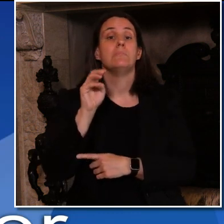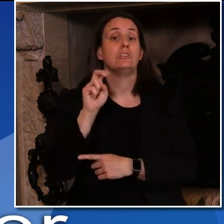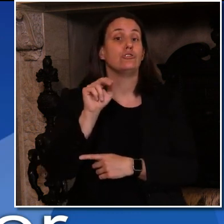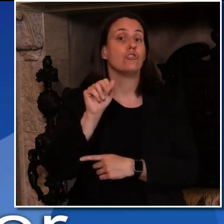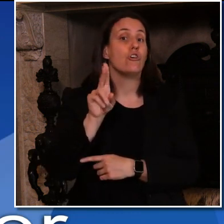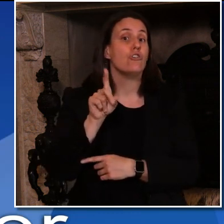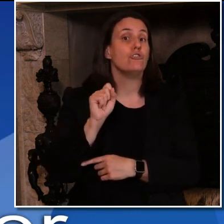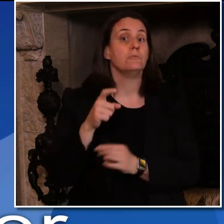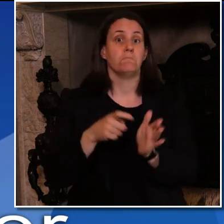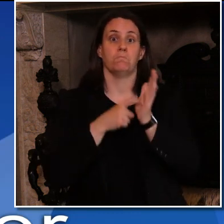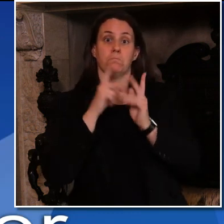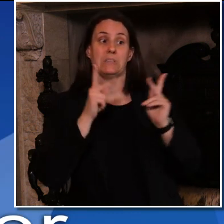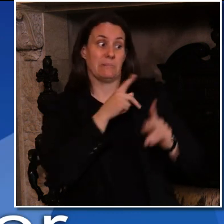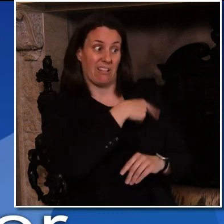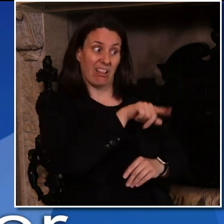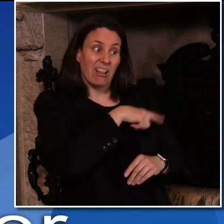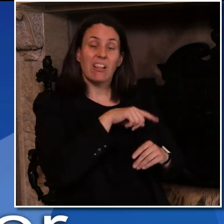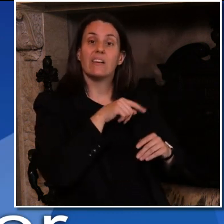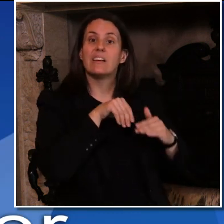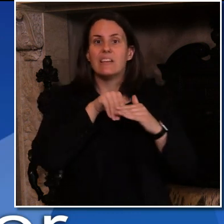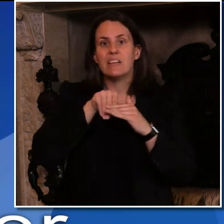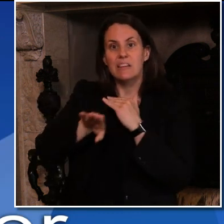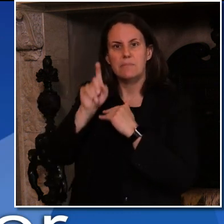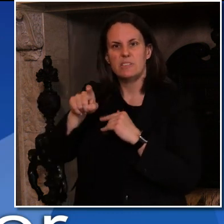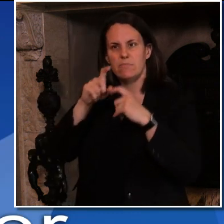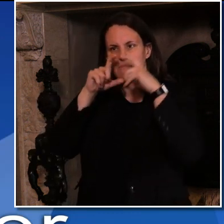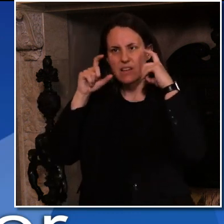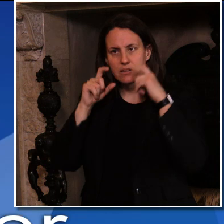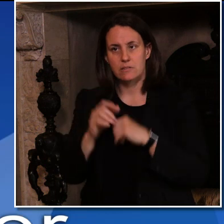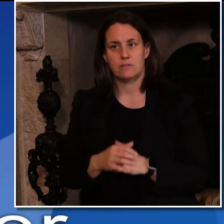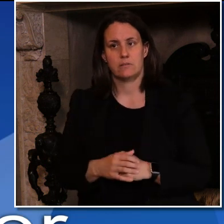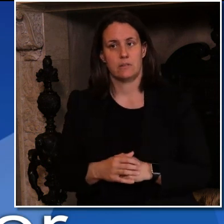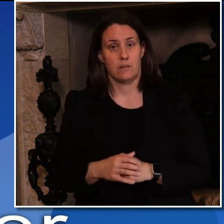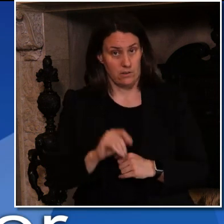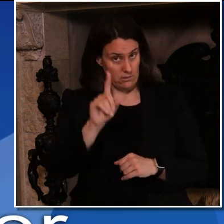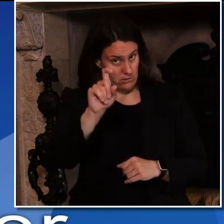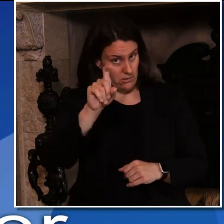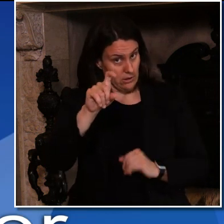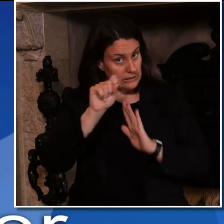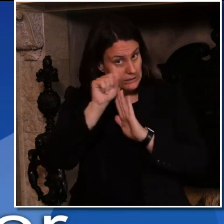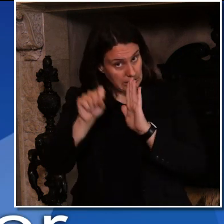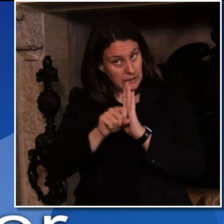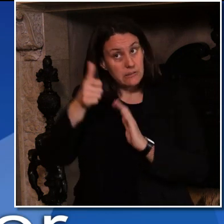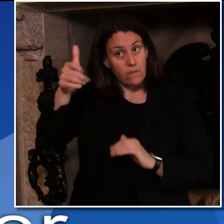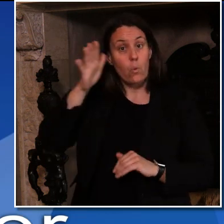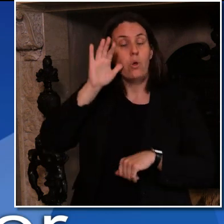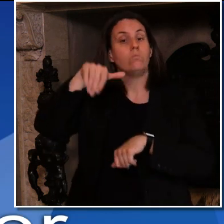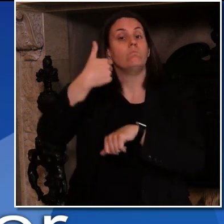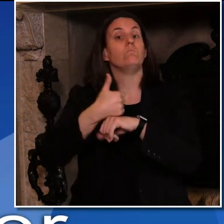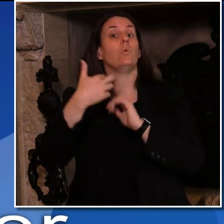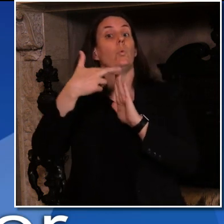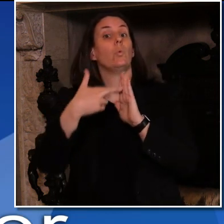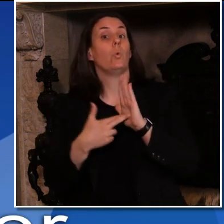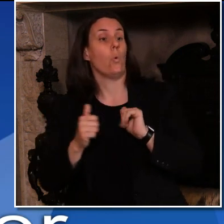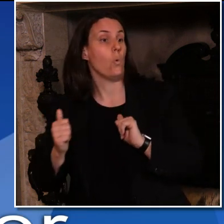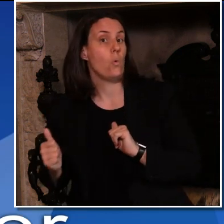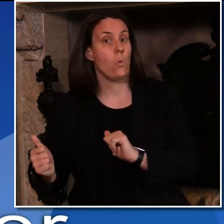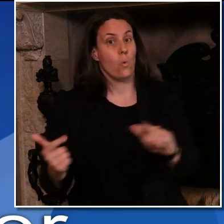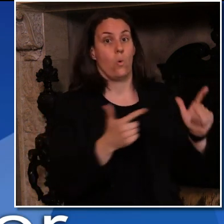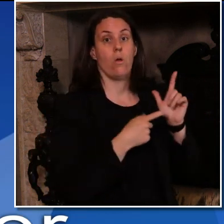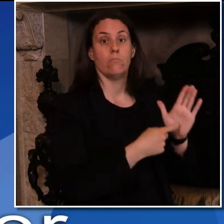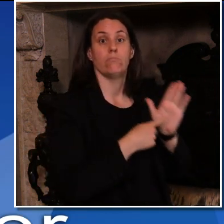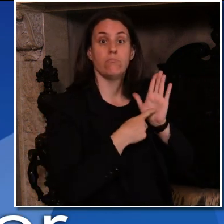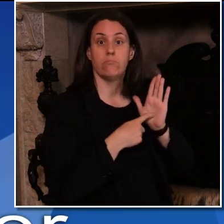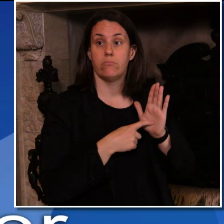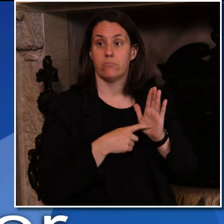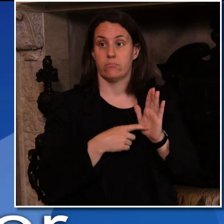a requirement, much like Illinois and Michigan have done, that everyone has to wear a mask out in public? I